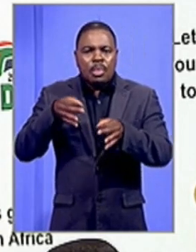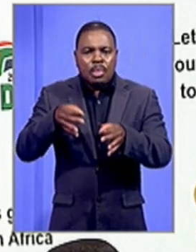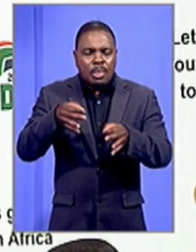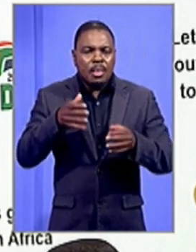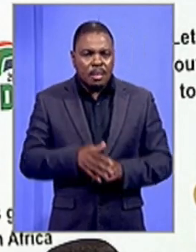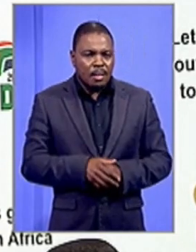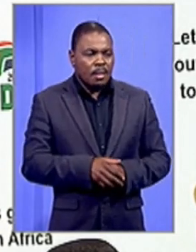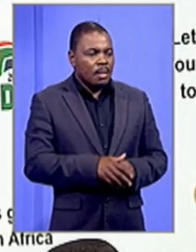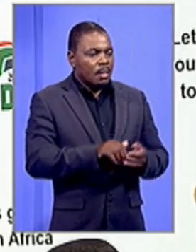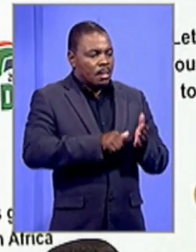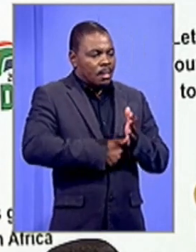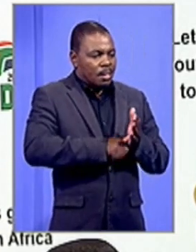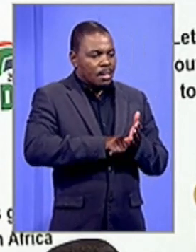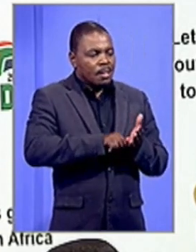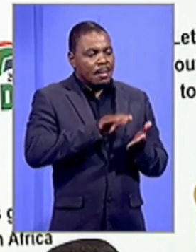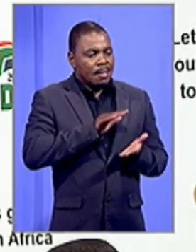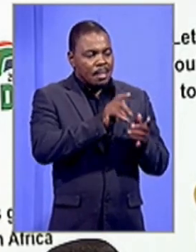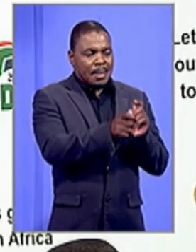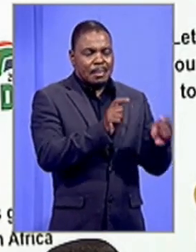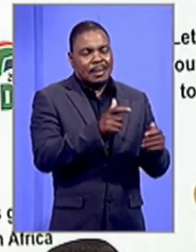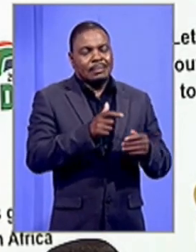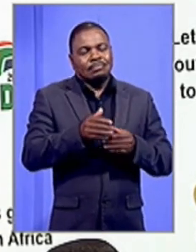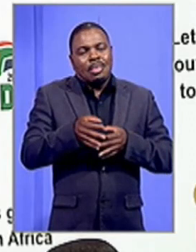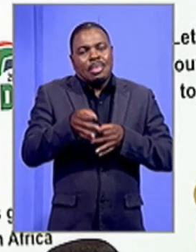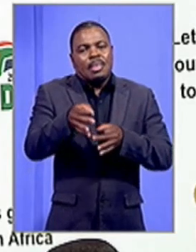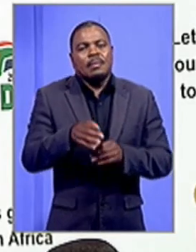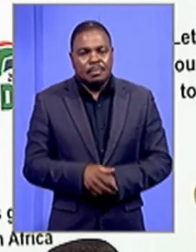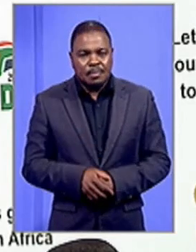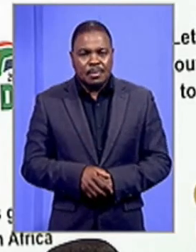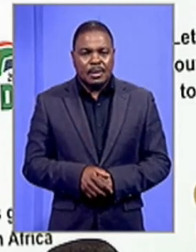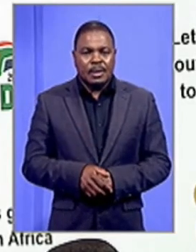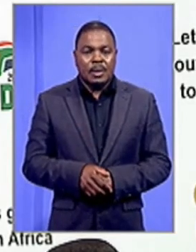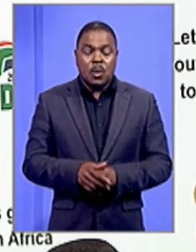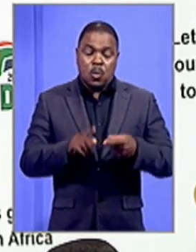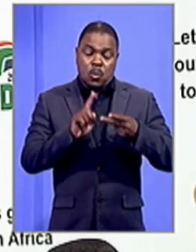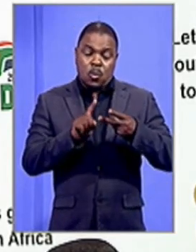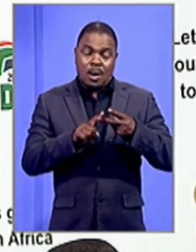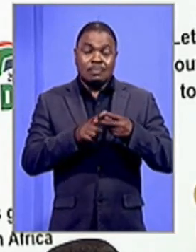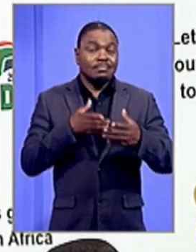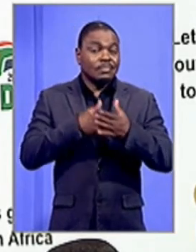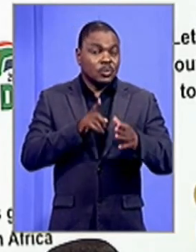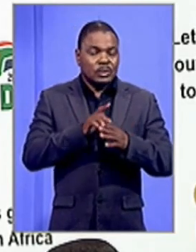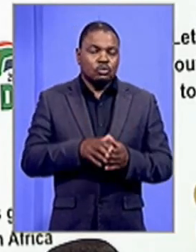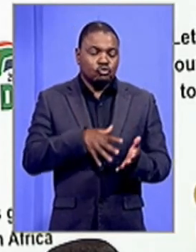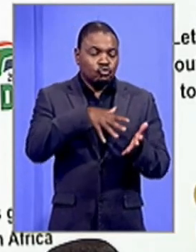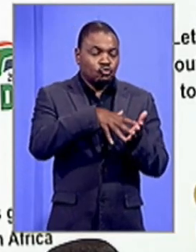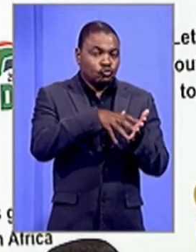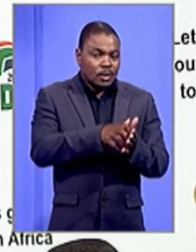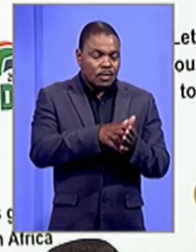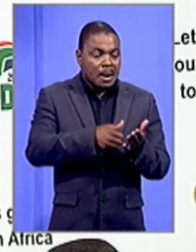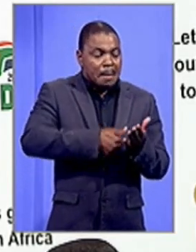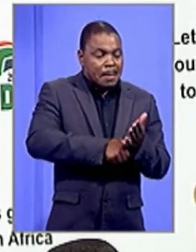payment of the pension benefits. One of these was the requirement that the draft pension